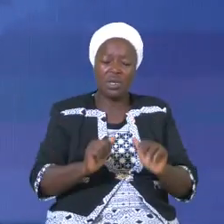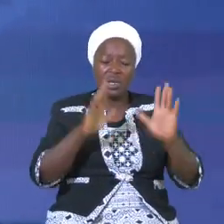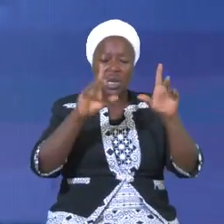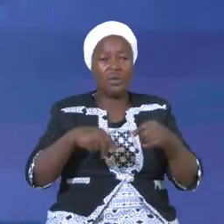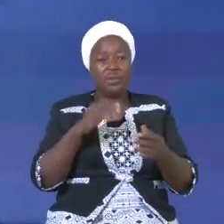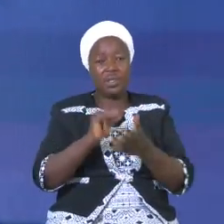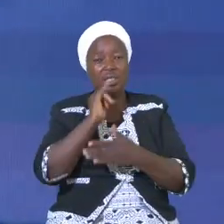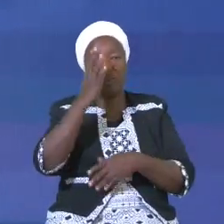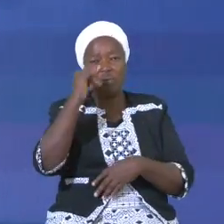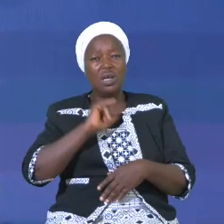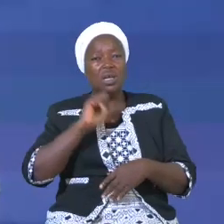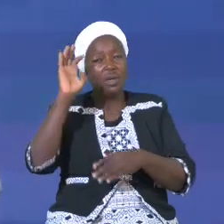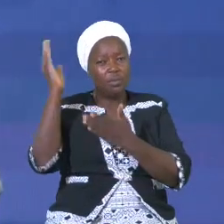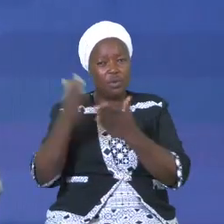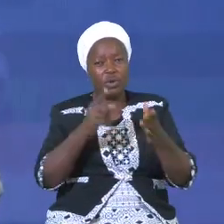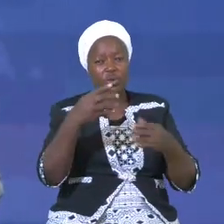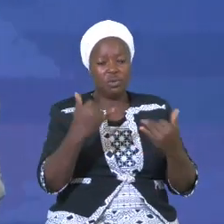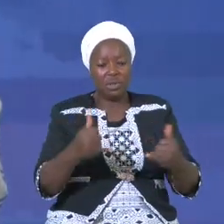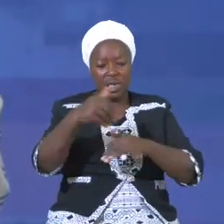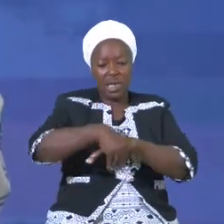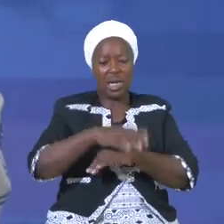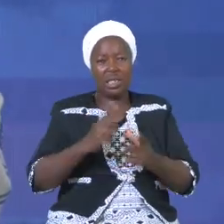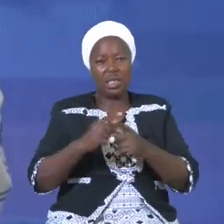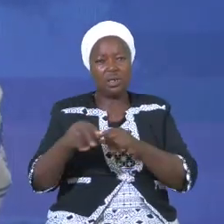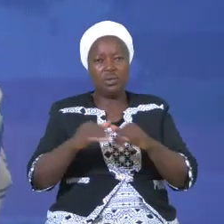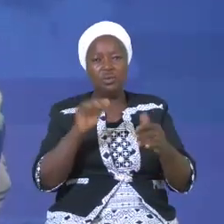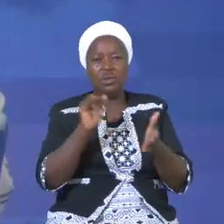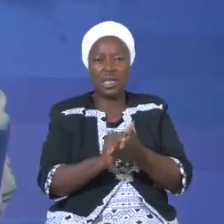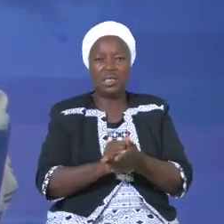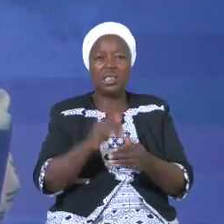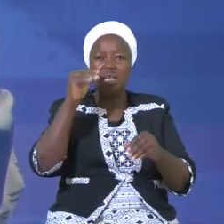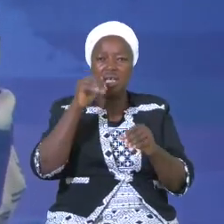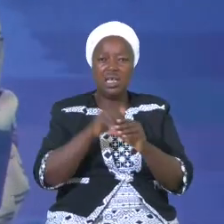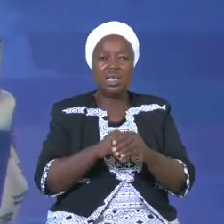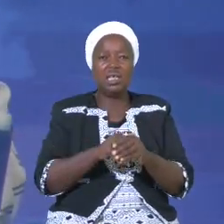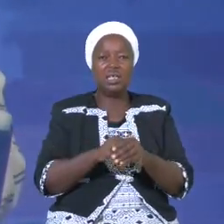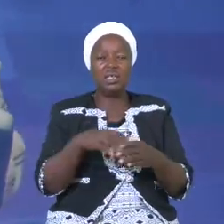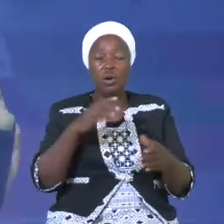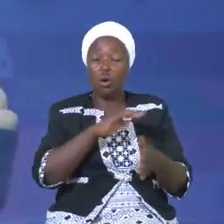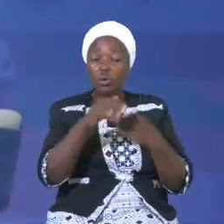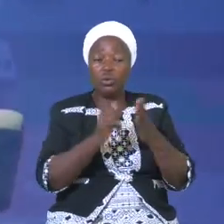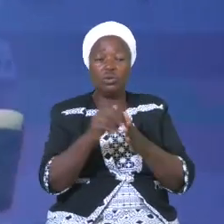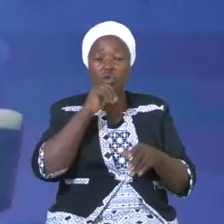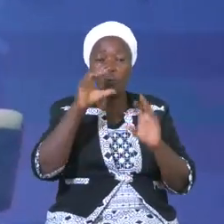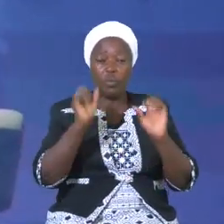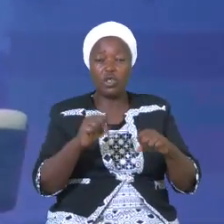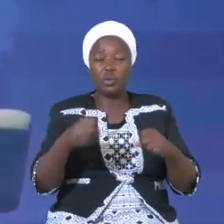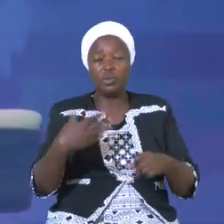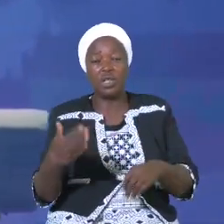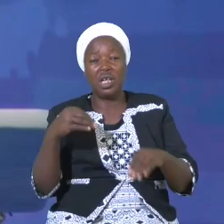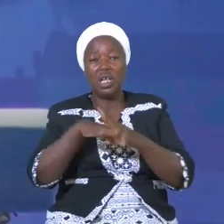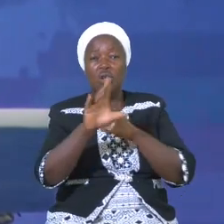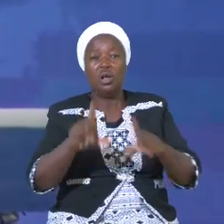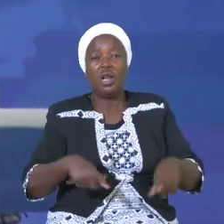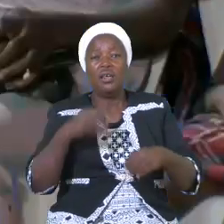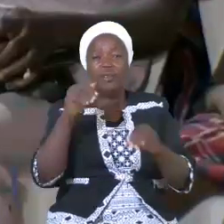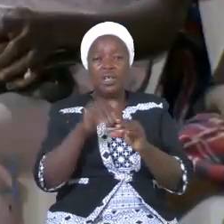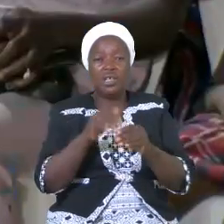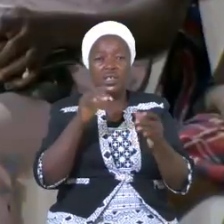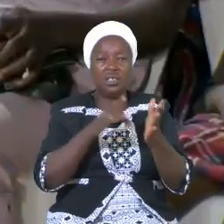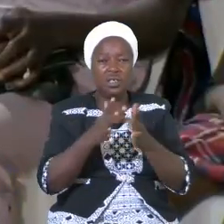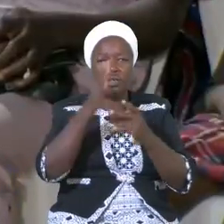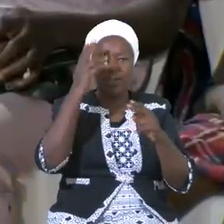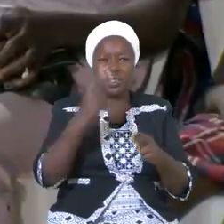tonight and is going to do that impossible sin in your life in jesus